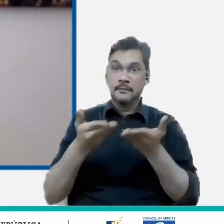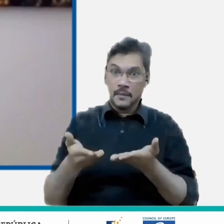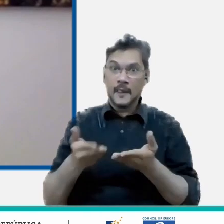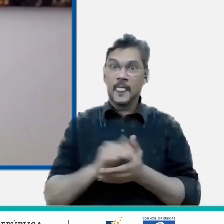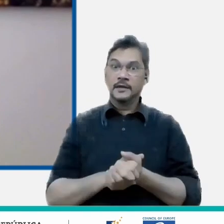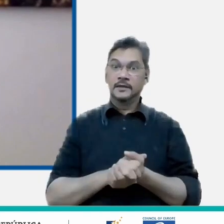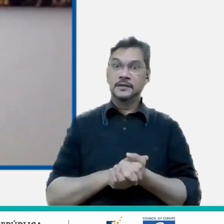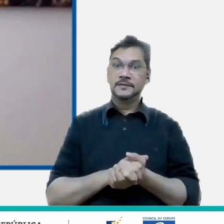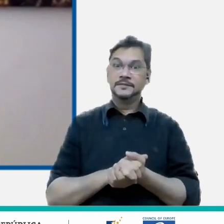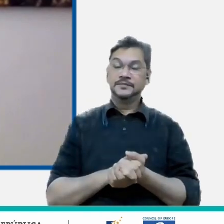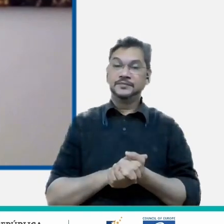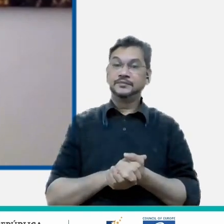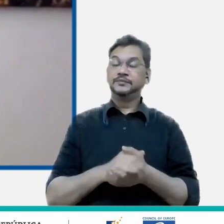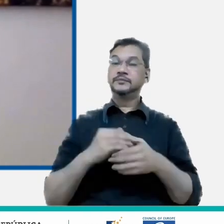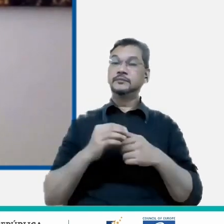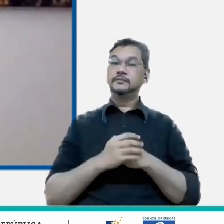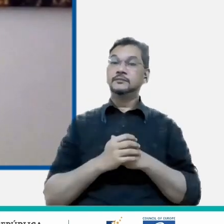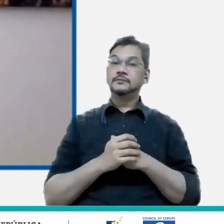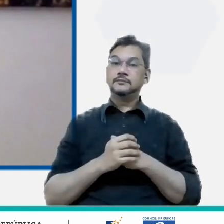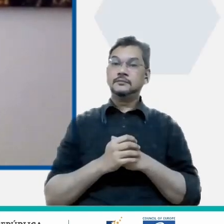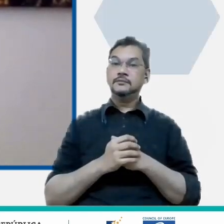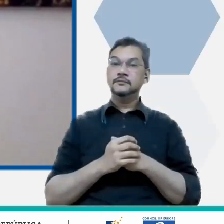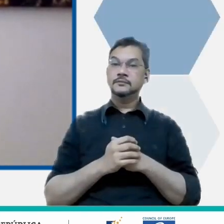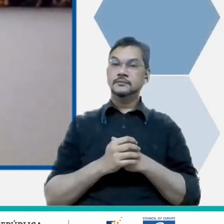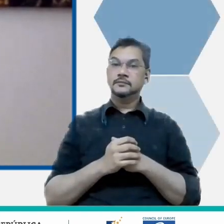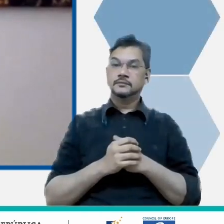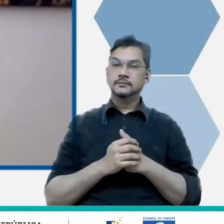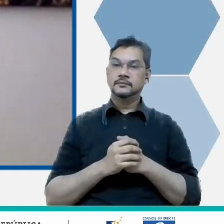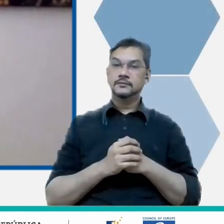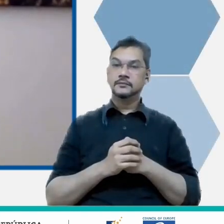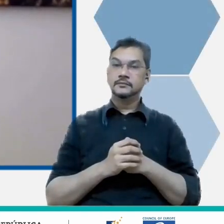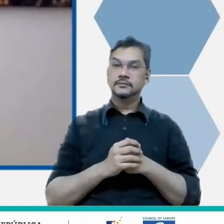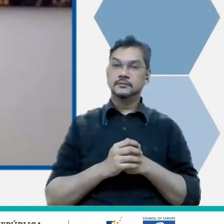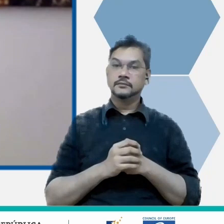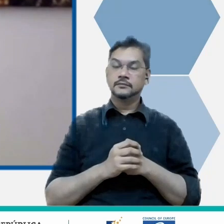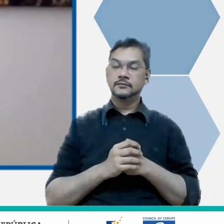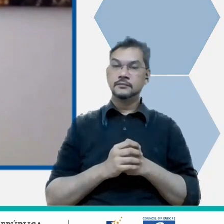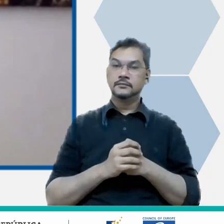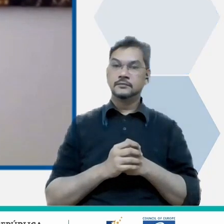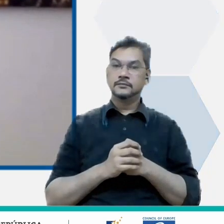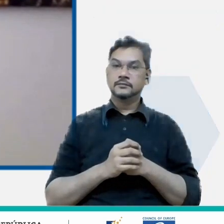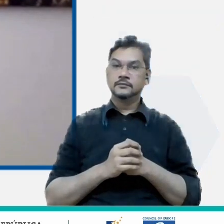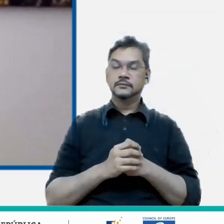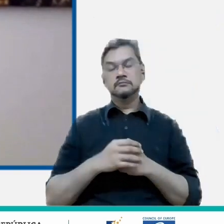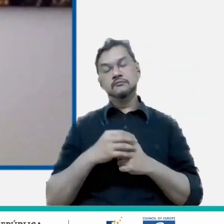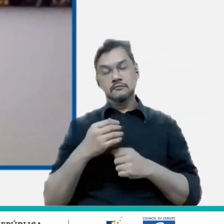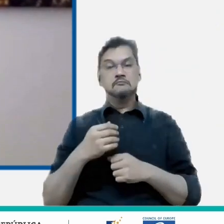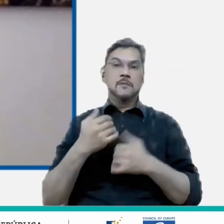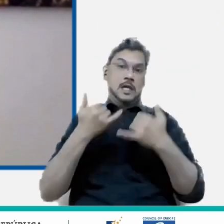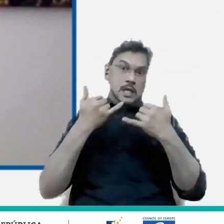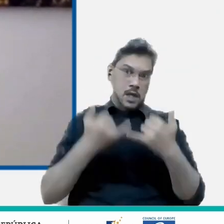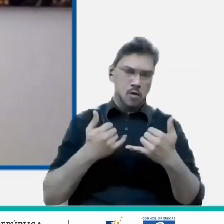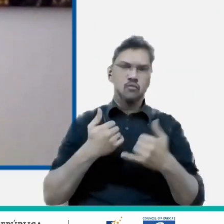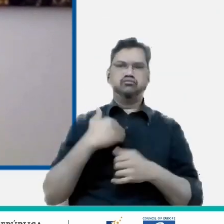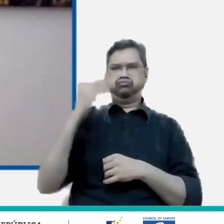this: strategies, action plans, roadmaps, they're all in place. So we know what are the challenges and how to approach them. Now it's time for